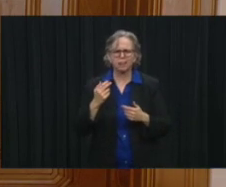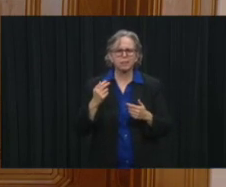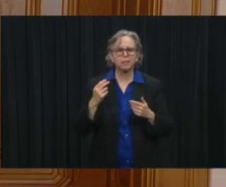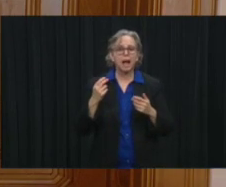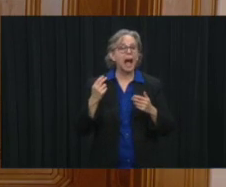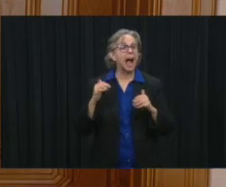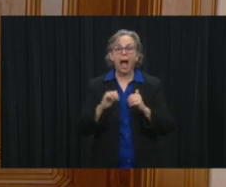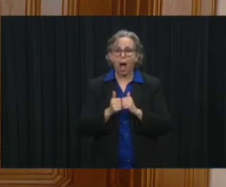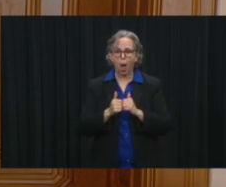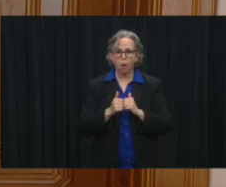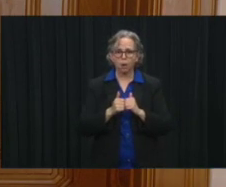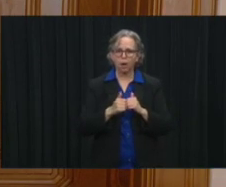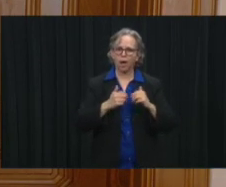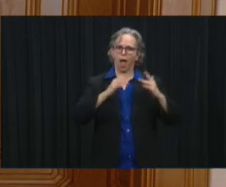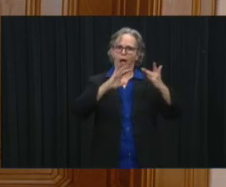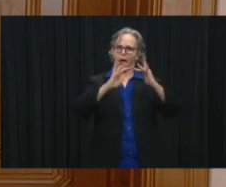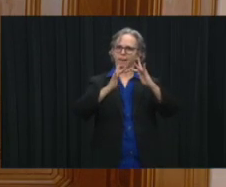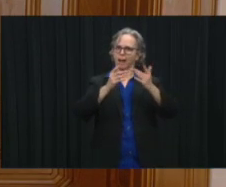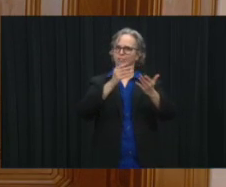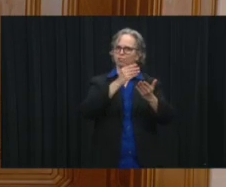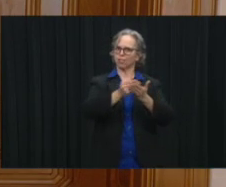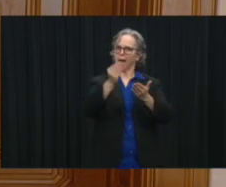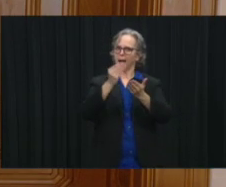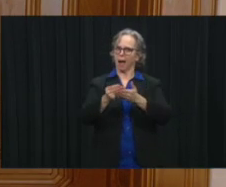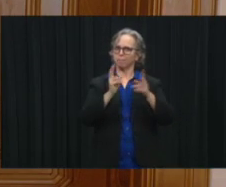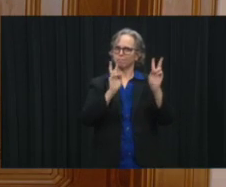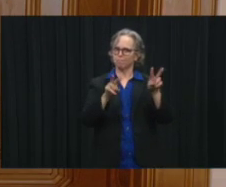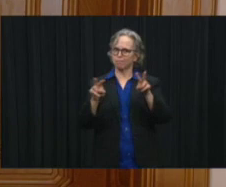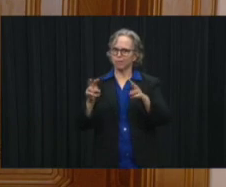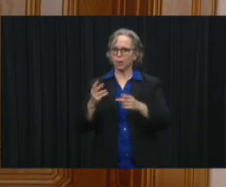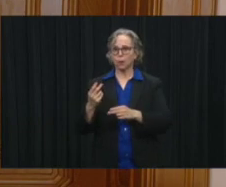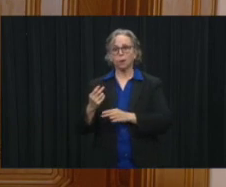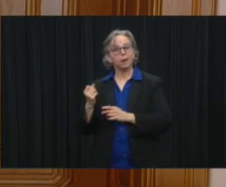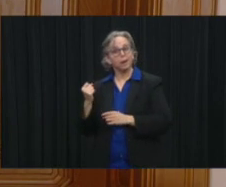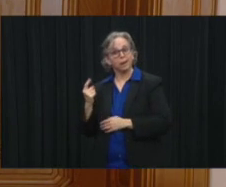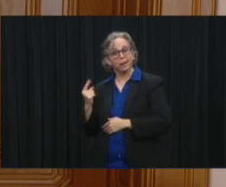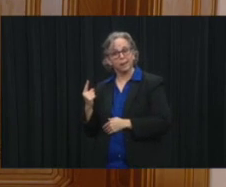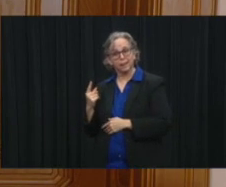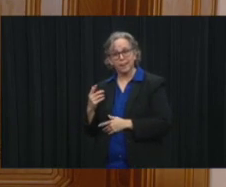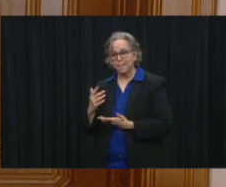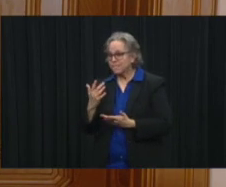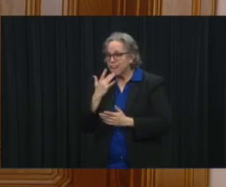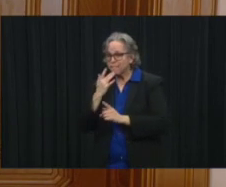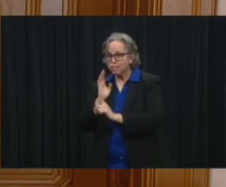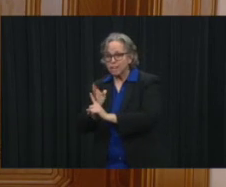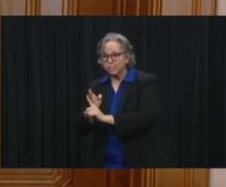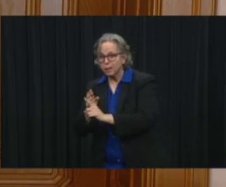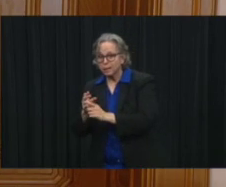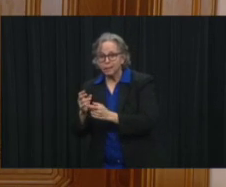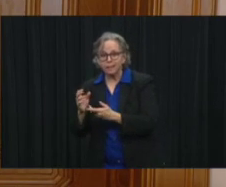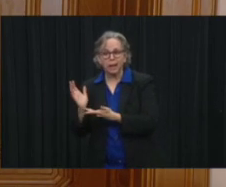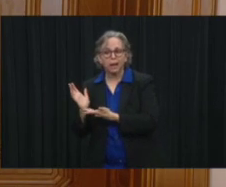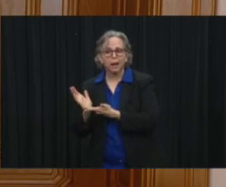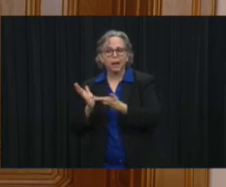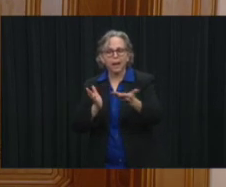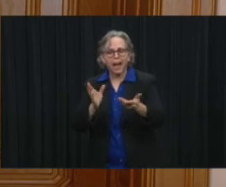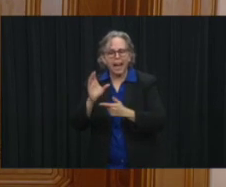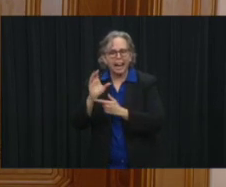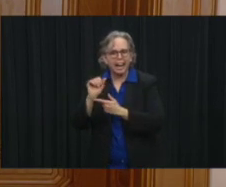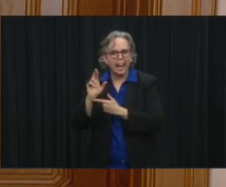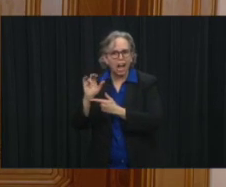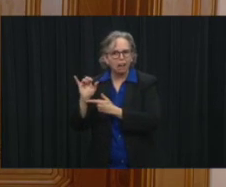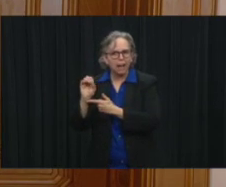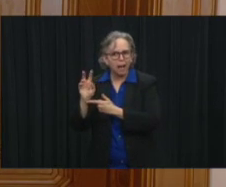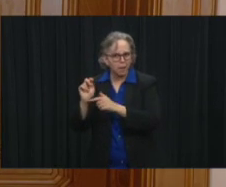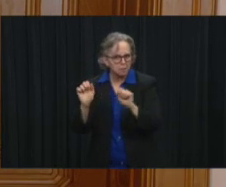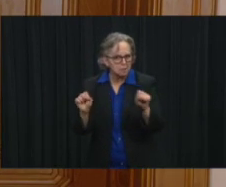choosing local, ordering carryout from their favorite restaurant, and also taking virtual tours of well-known attractions